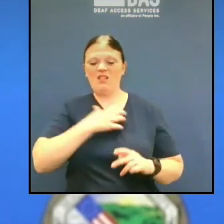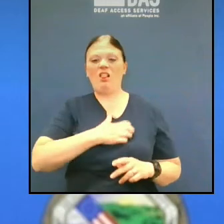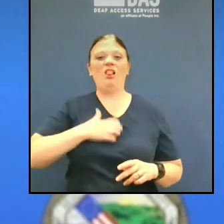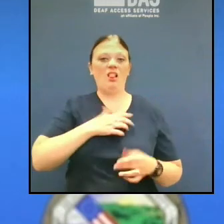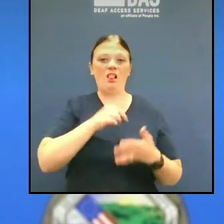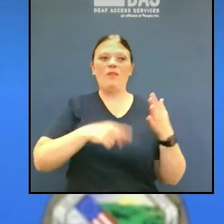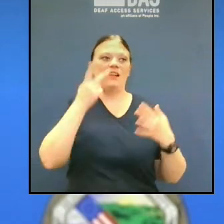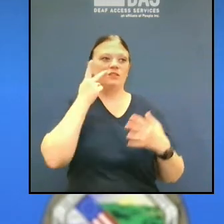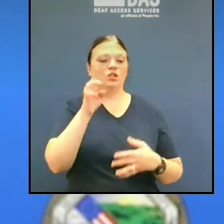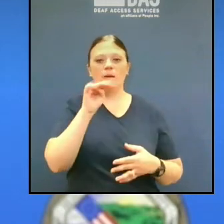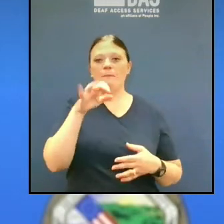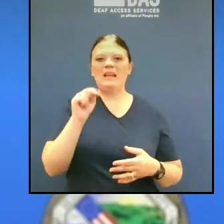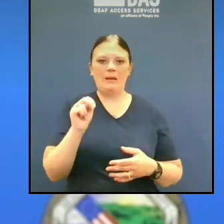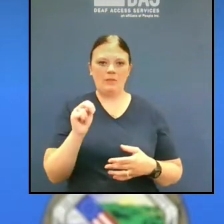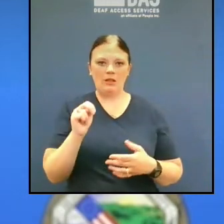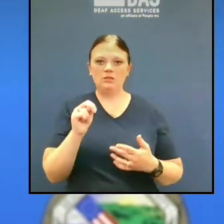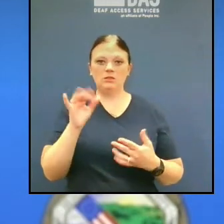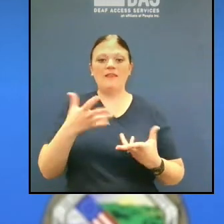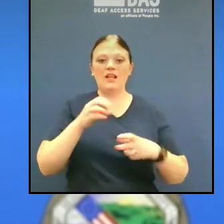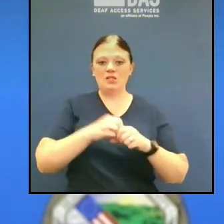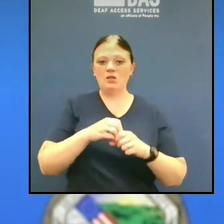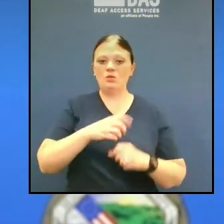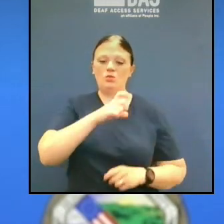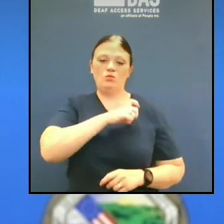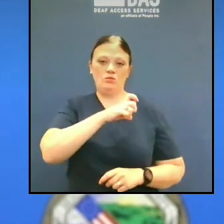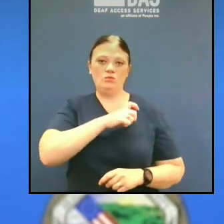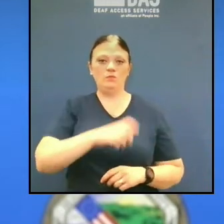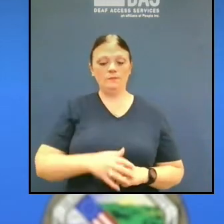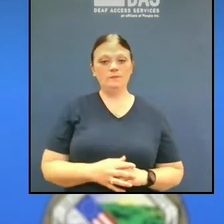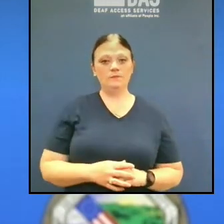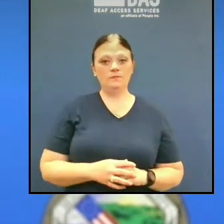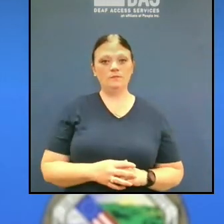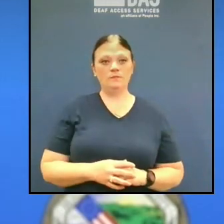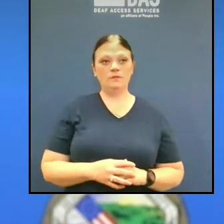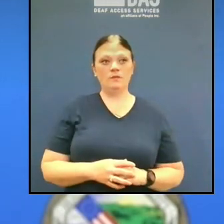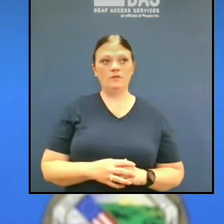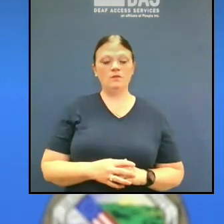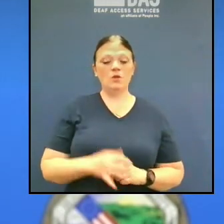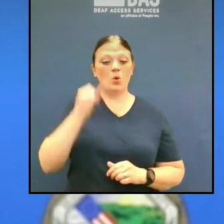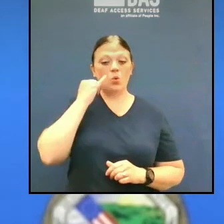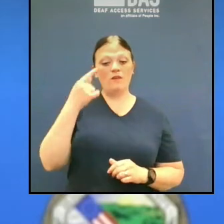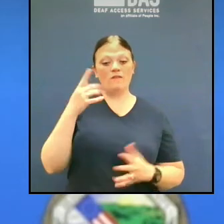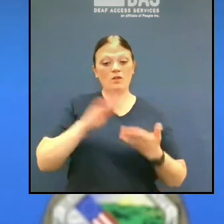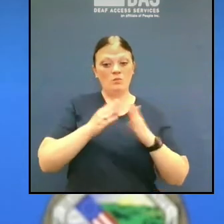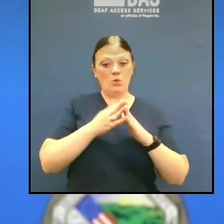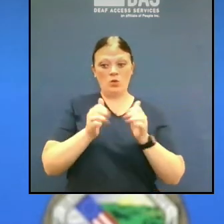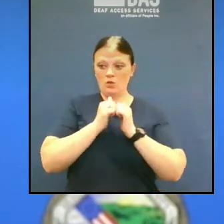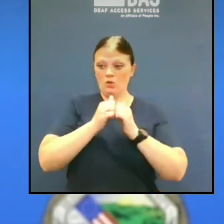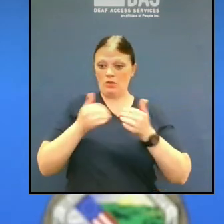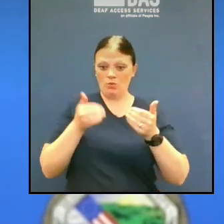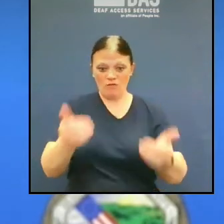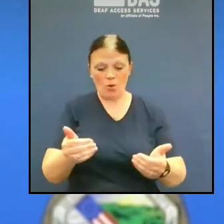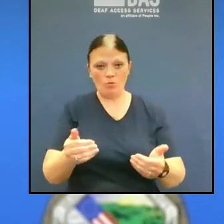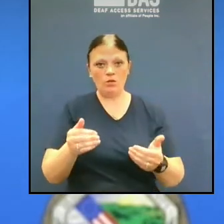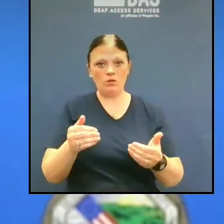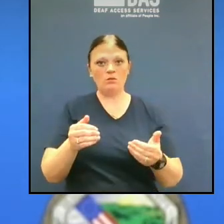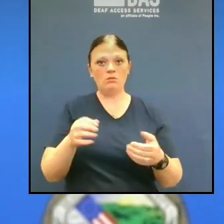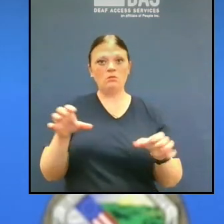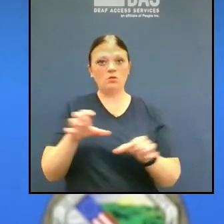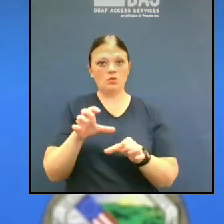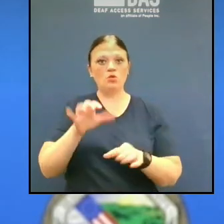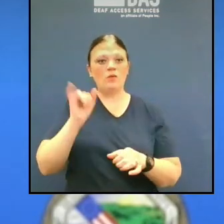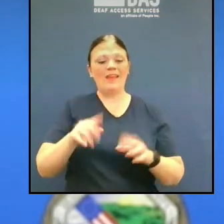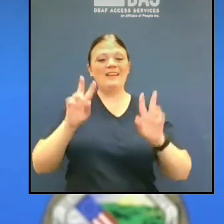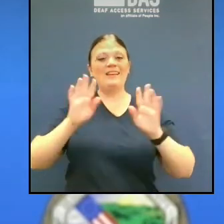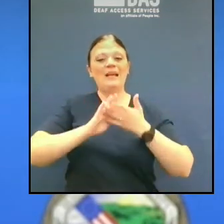in Minneapolis, and that also includes law enforcement officers. So if we're to move forward as a community, let's do it together, let's do